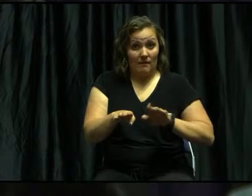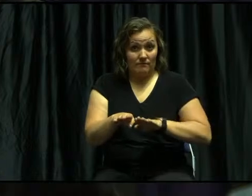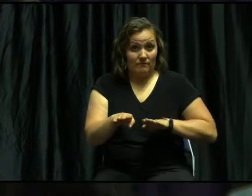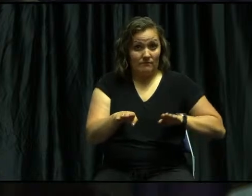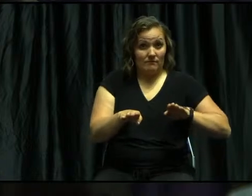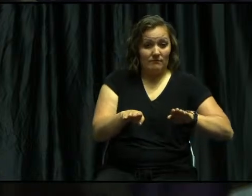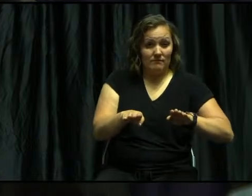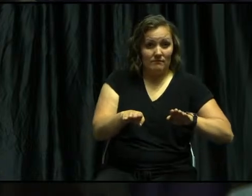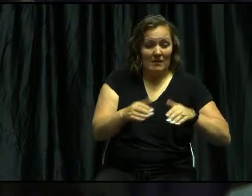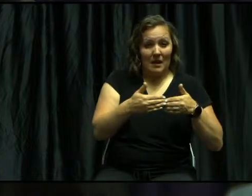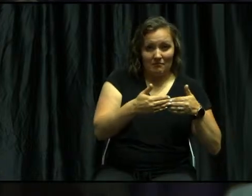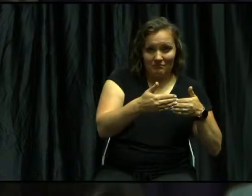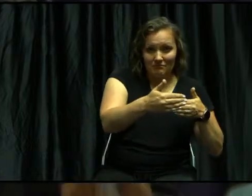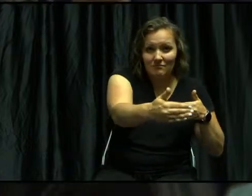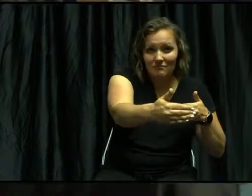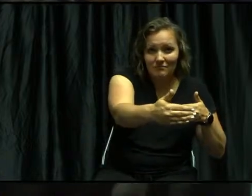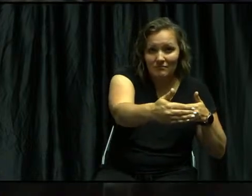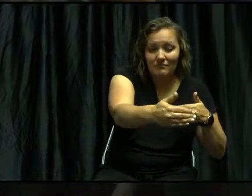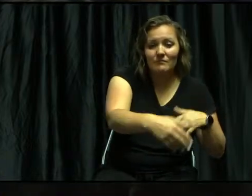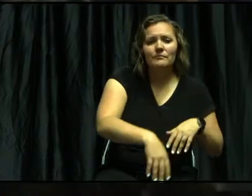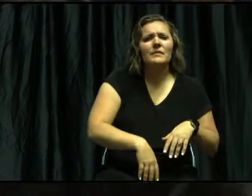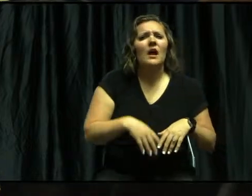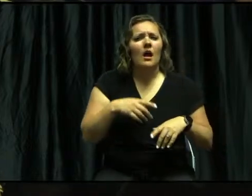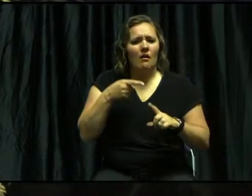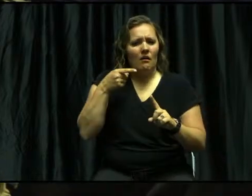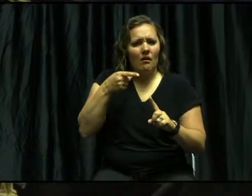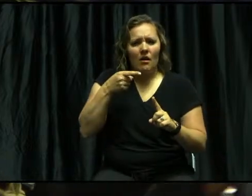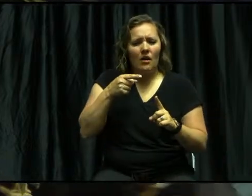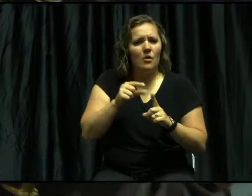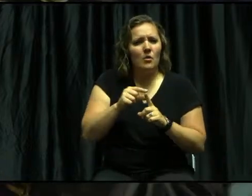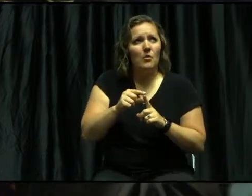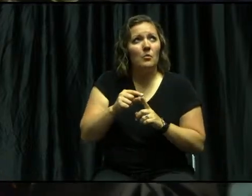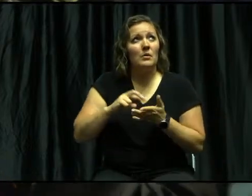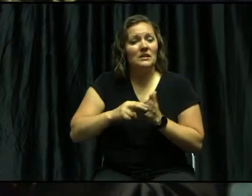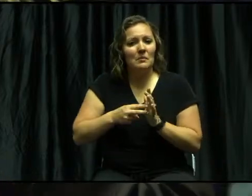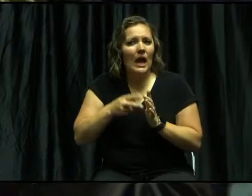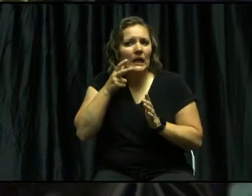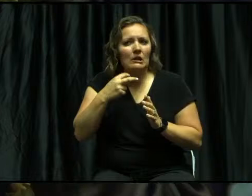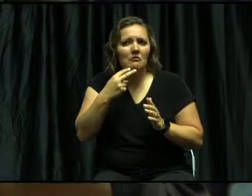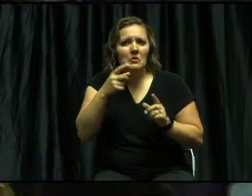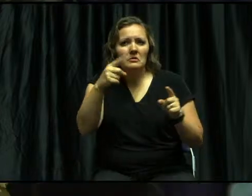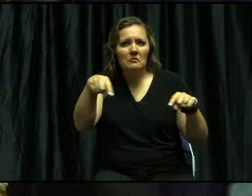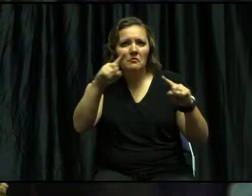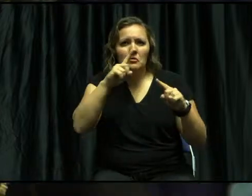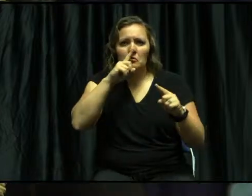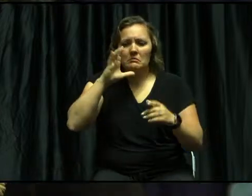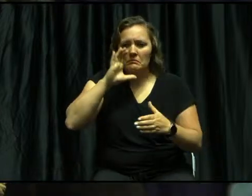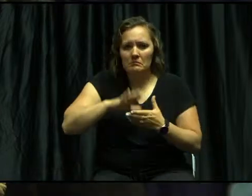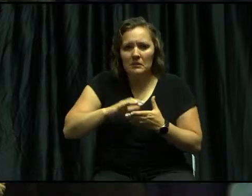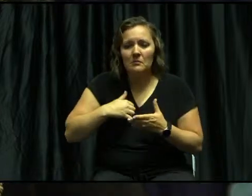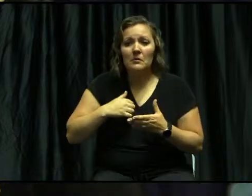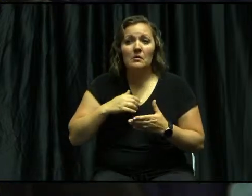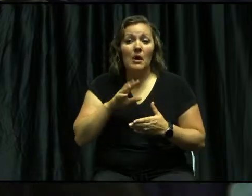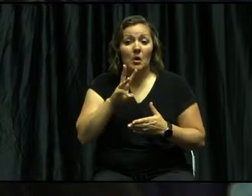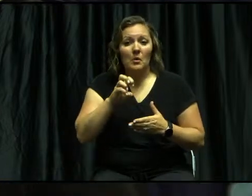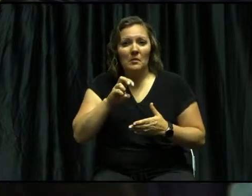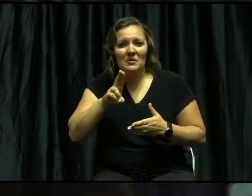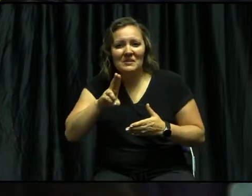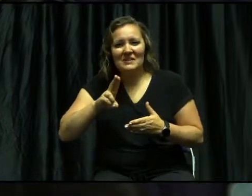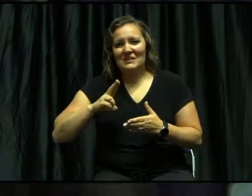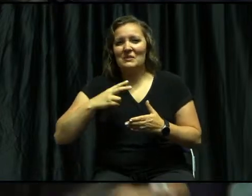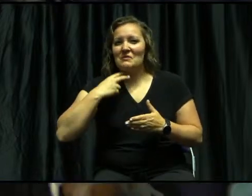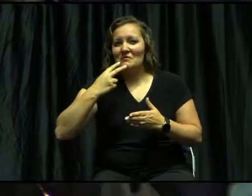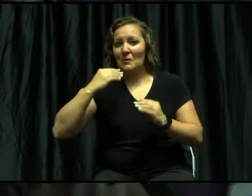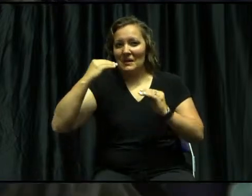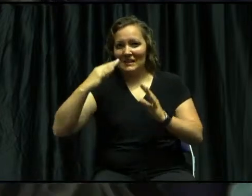right away what this meant. I could hear the voices of those who believed in me. My Weber State voice teacher, Evelyn